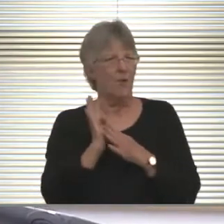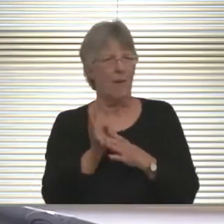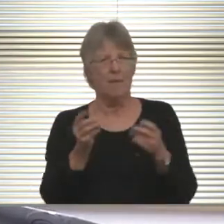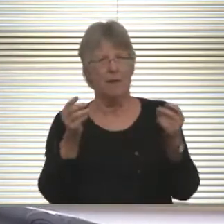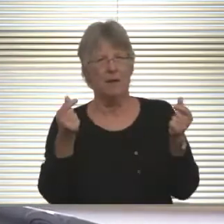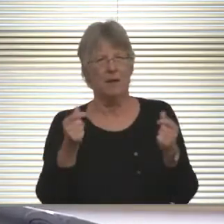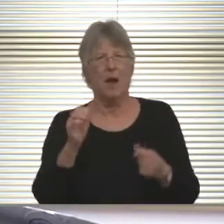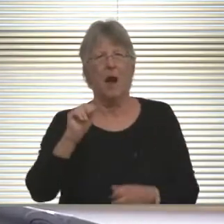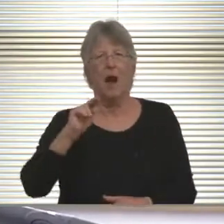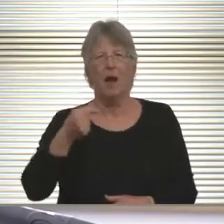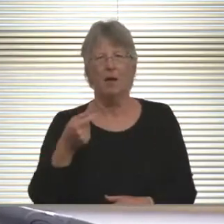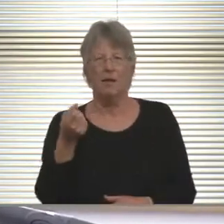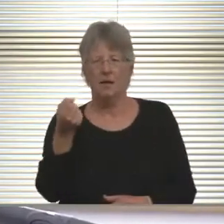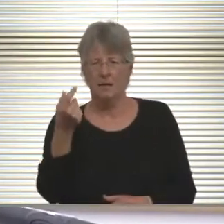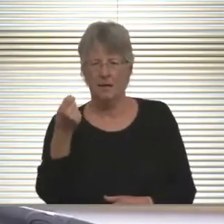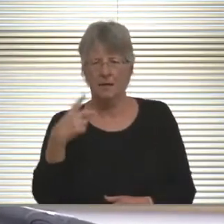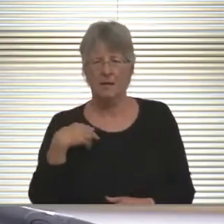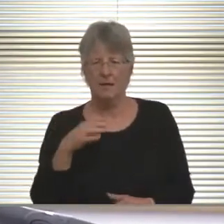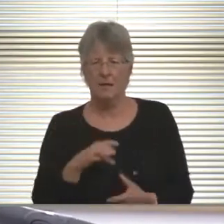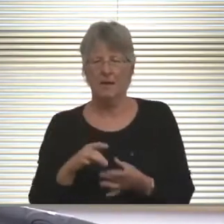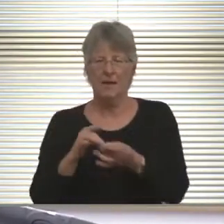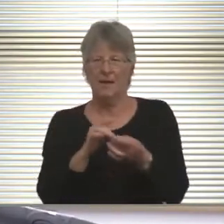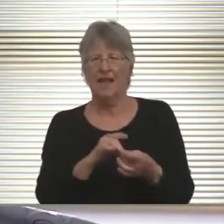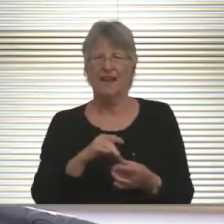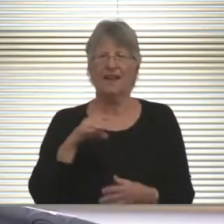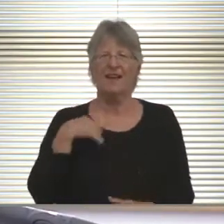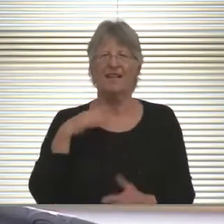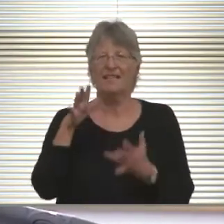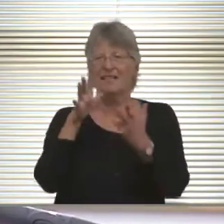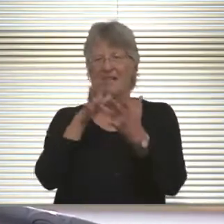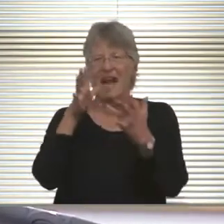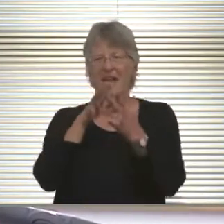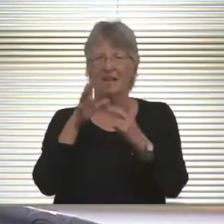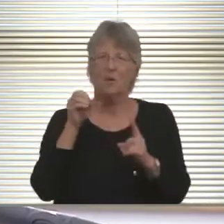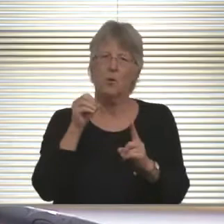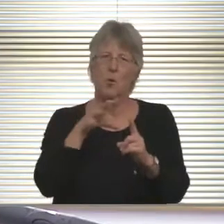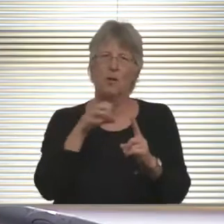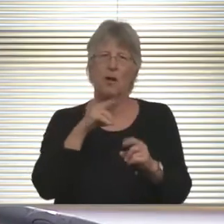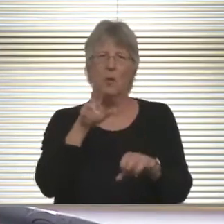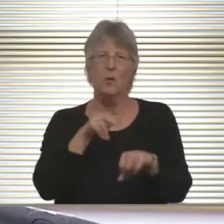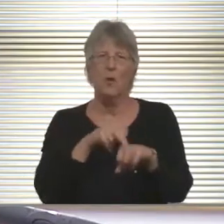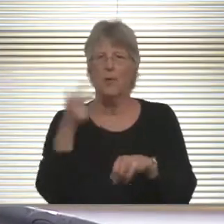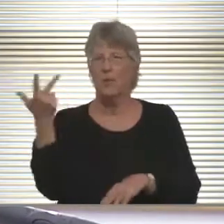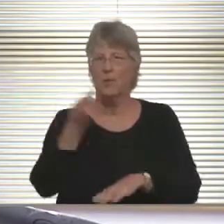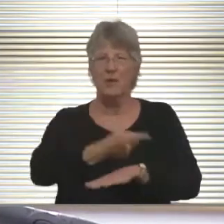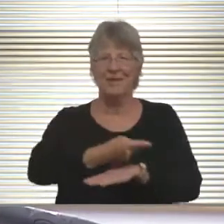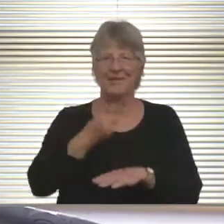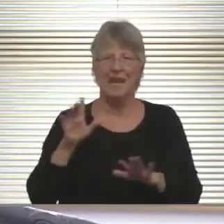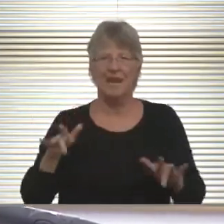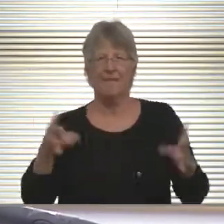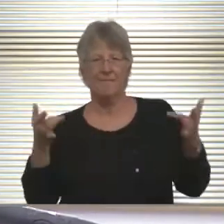11th, Link Crew had held their annual 9th grade orientation. This was a 3-day event, 2 hours each day,